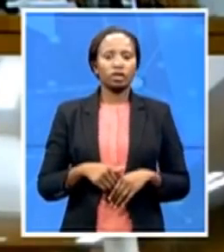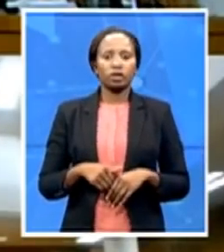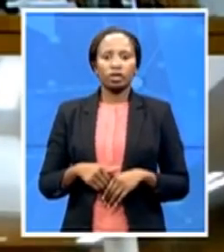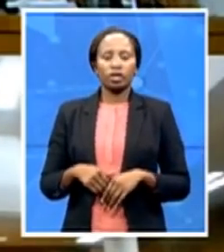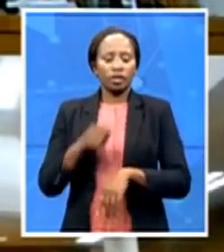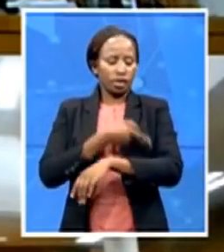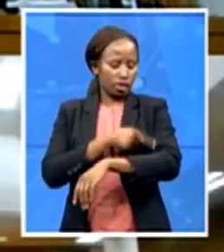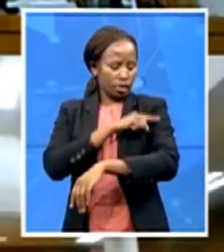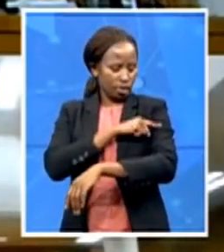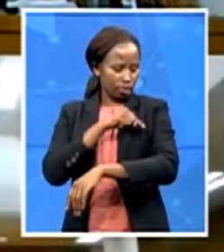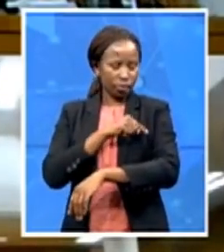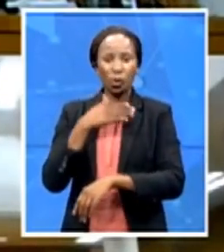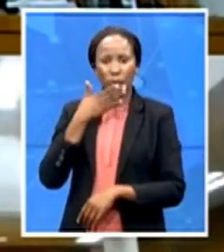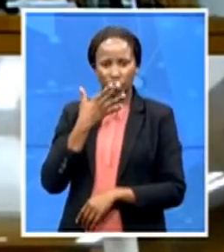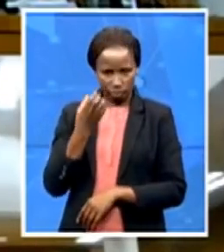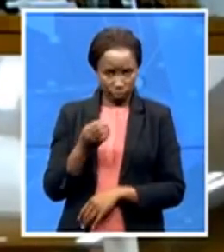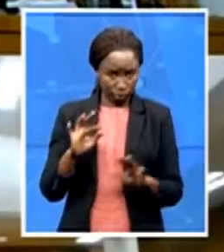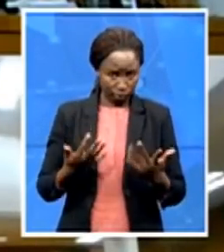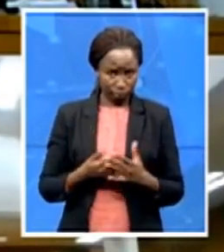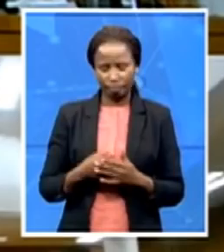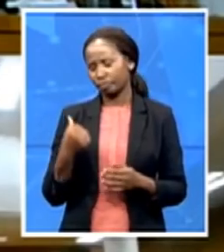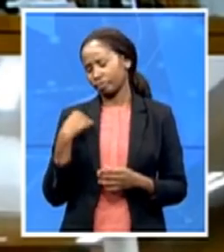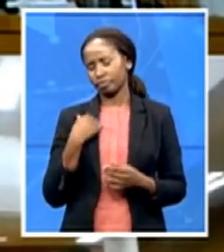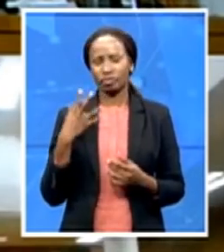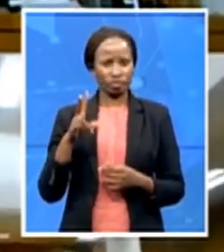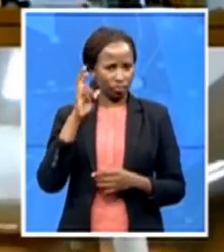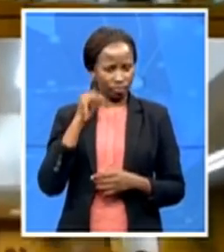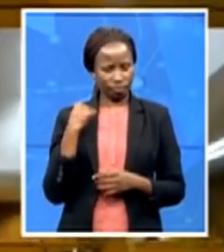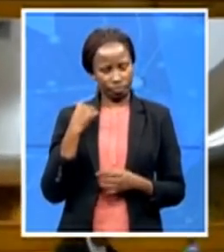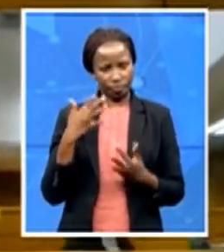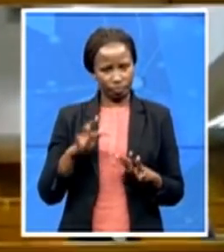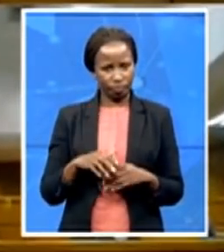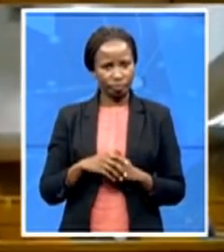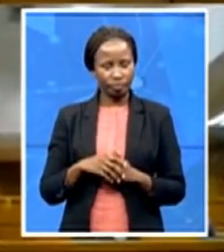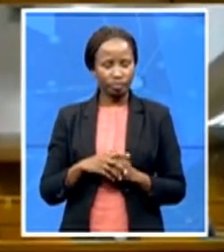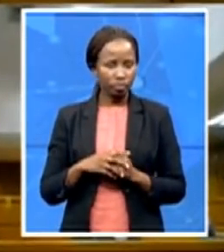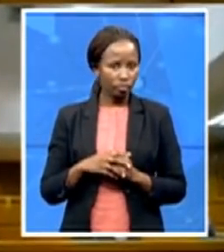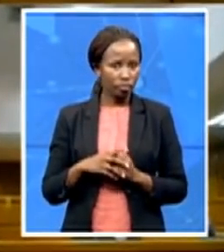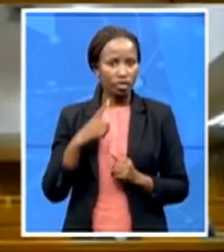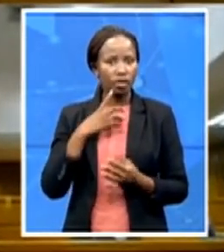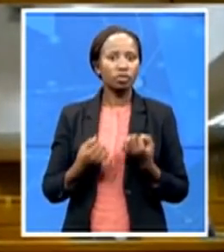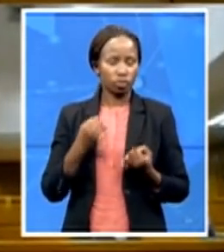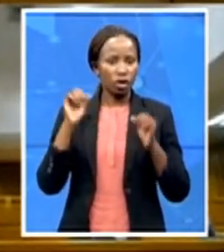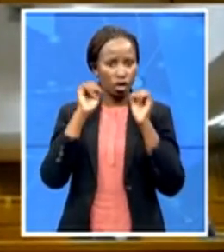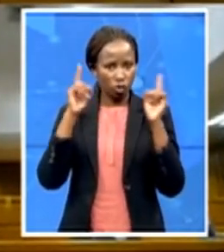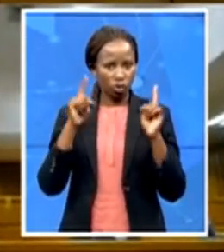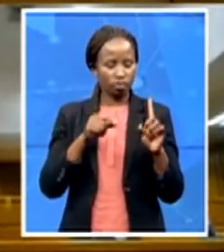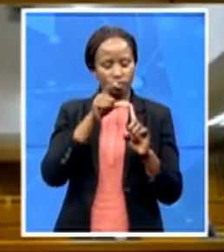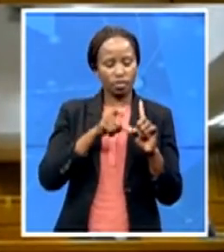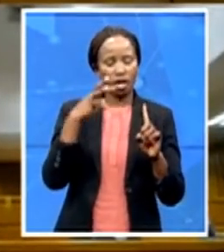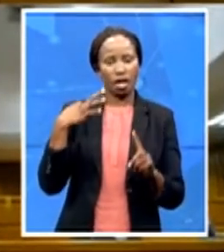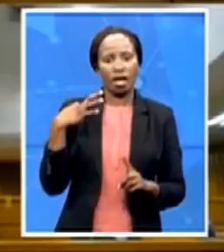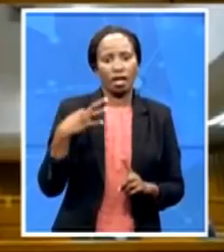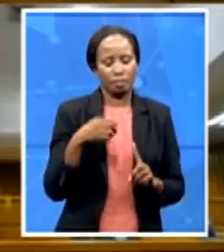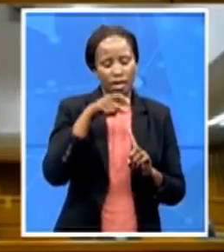yesterday. As the court is undoubtedly aware, the applicant is not charged with incapacity. But be that as it may, she's brought